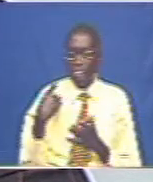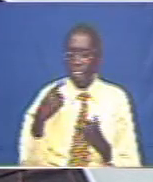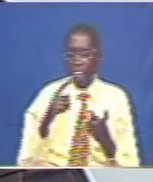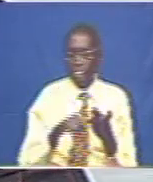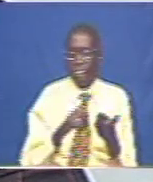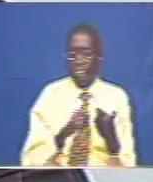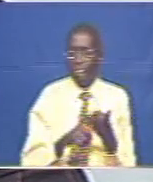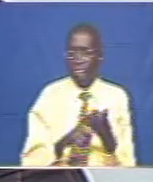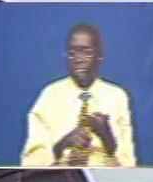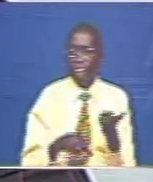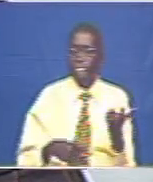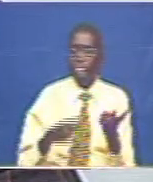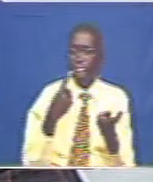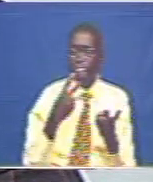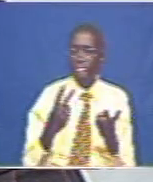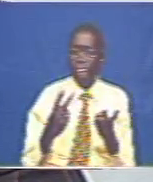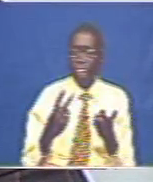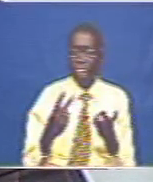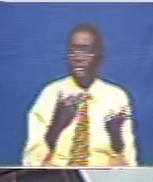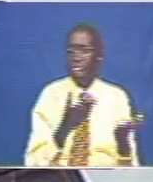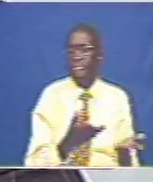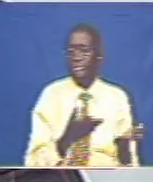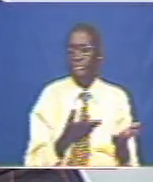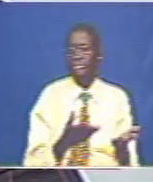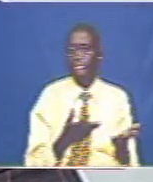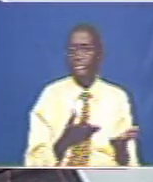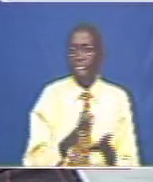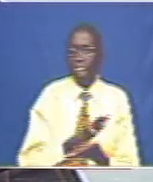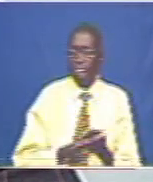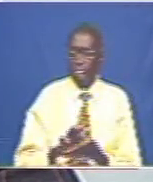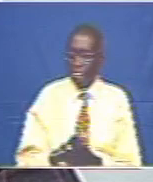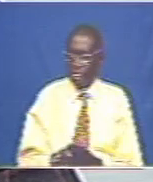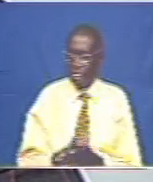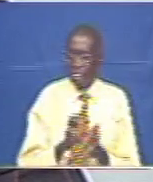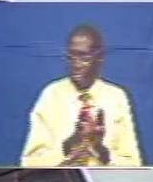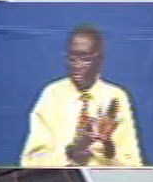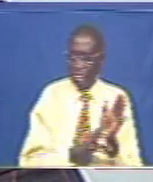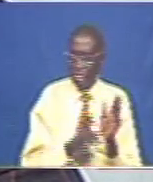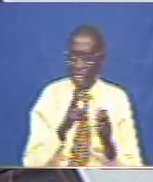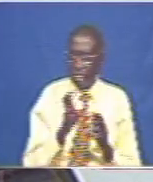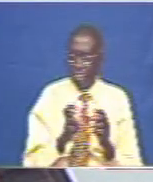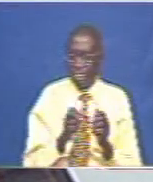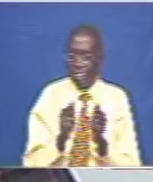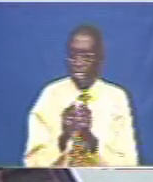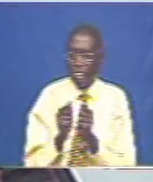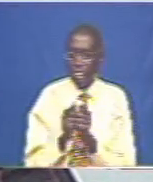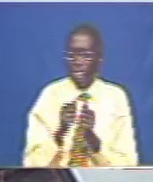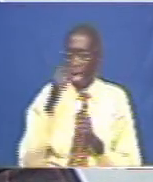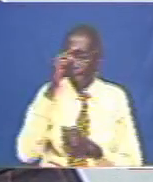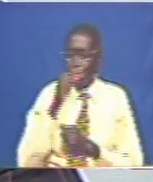crisis we feel we are still in, based on where we are, based on the Constitution of 2010, has been around policy